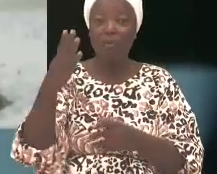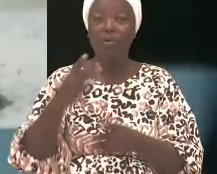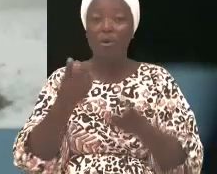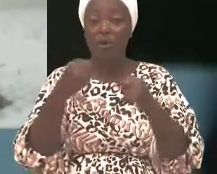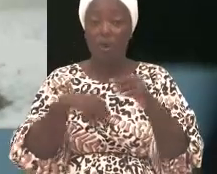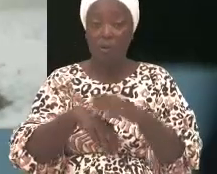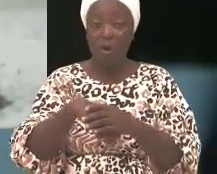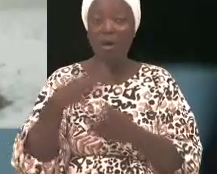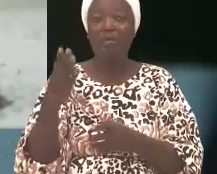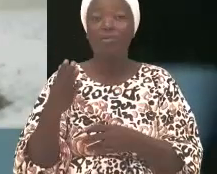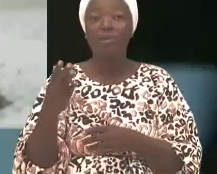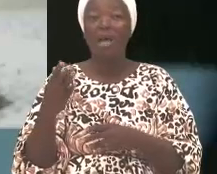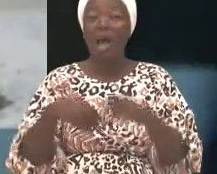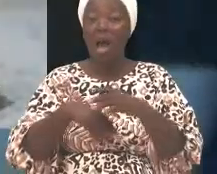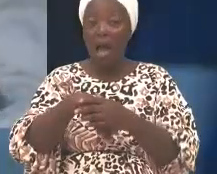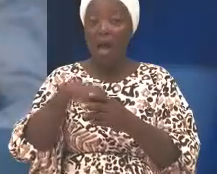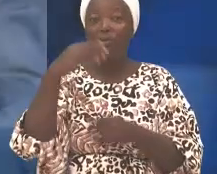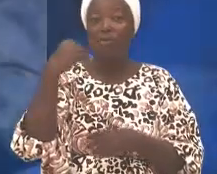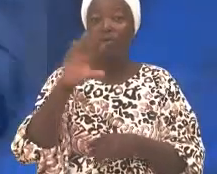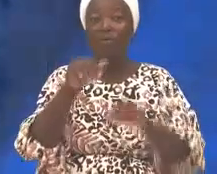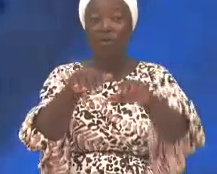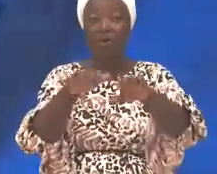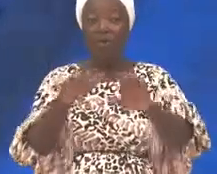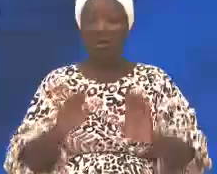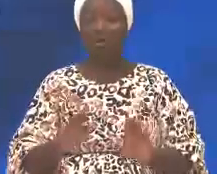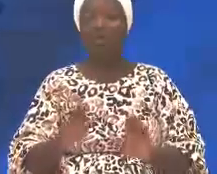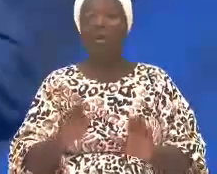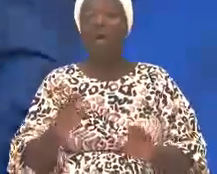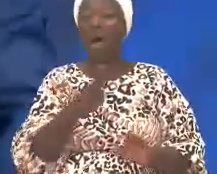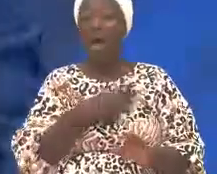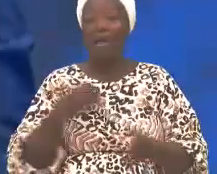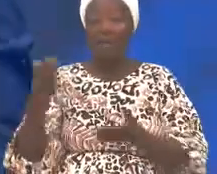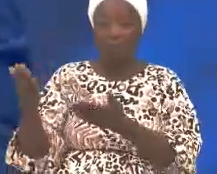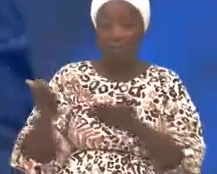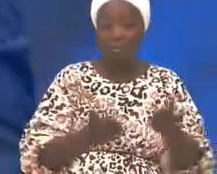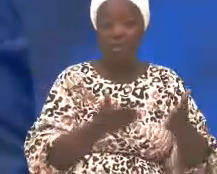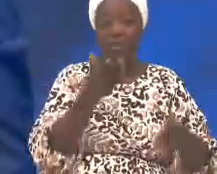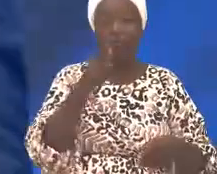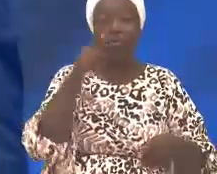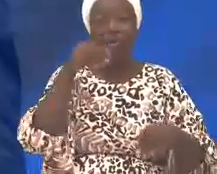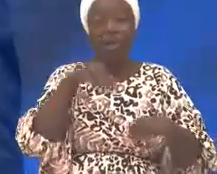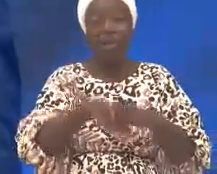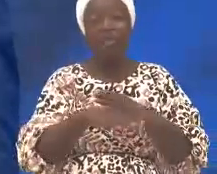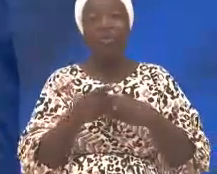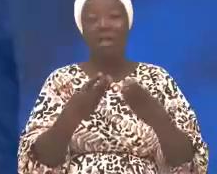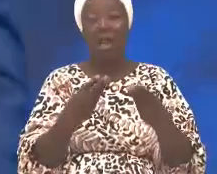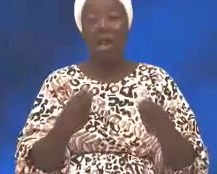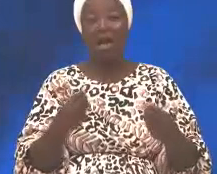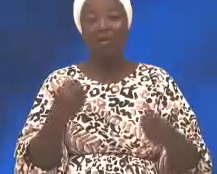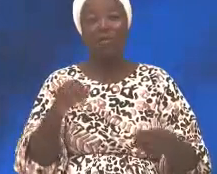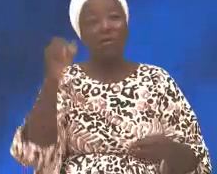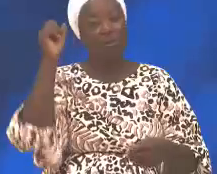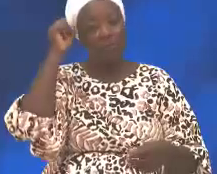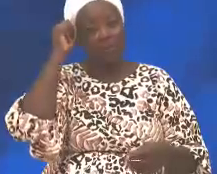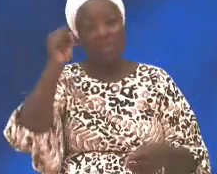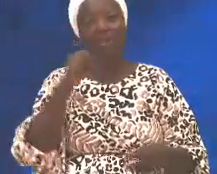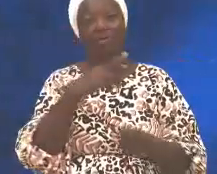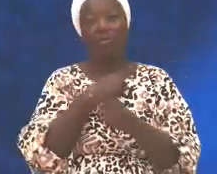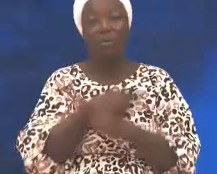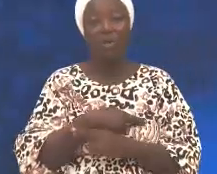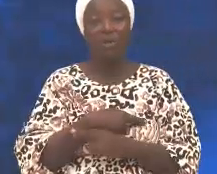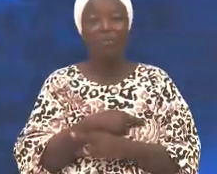up out of your graves and bring you into the land of Israel. Look at verse